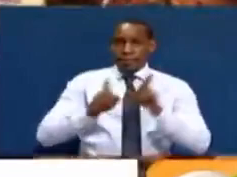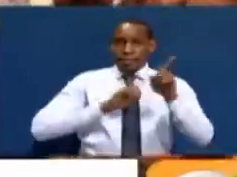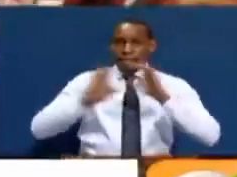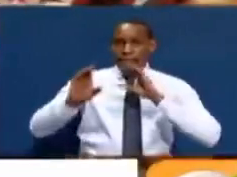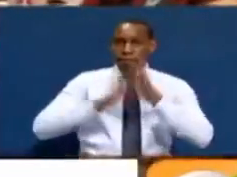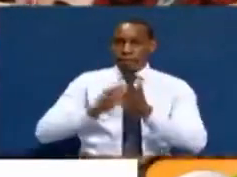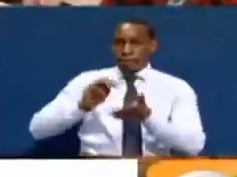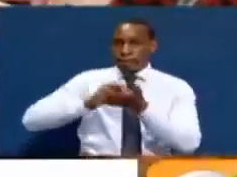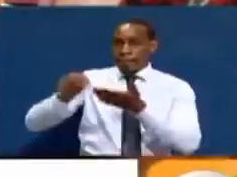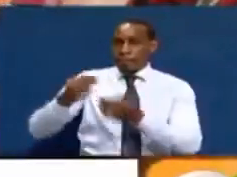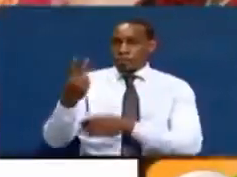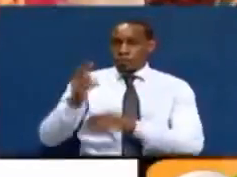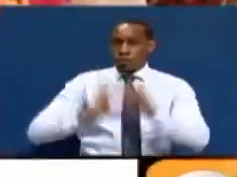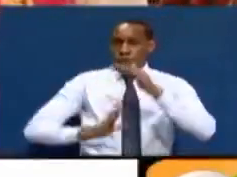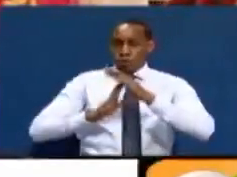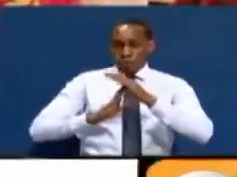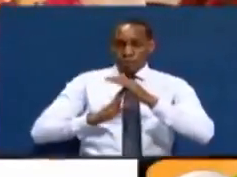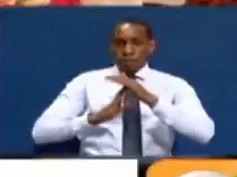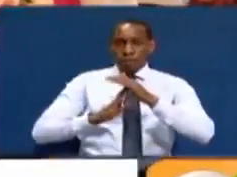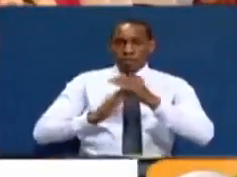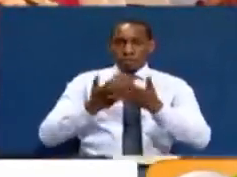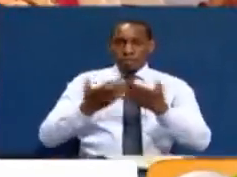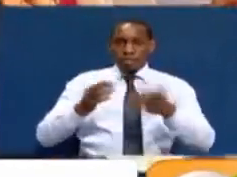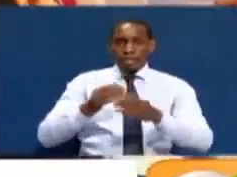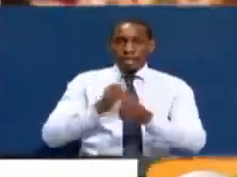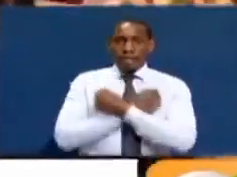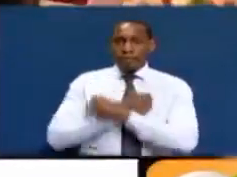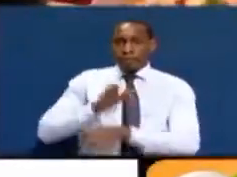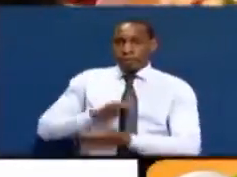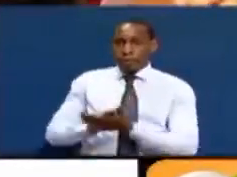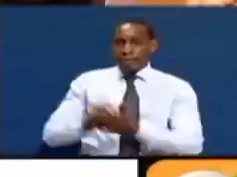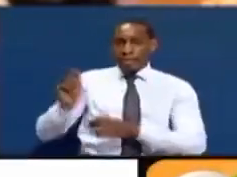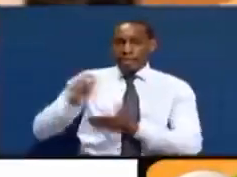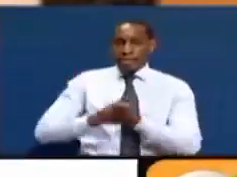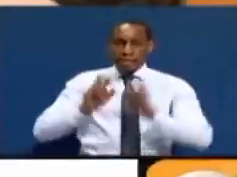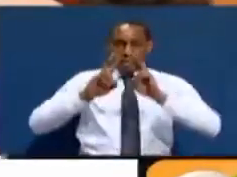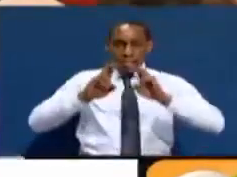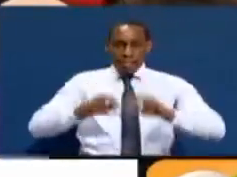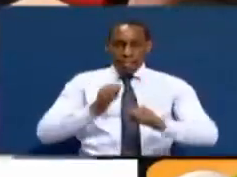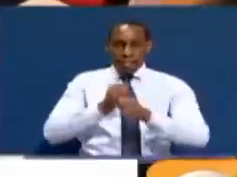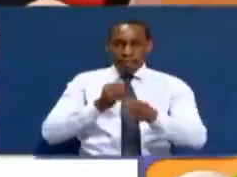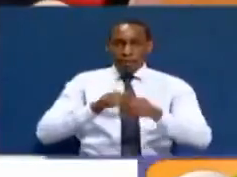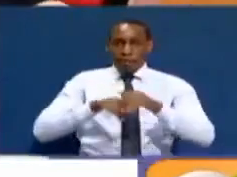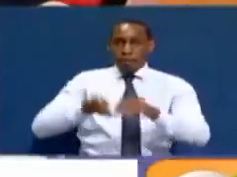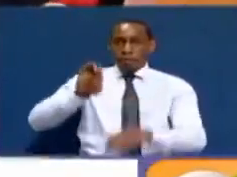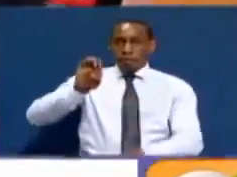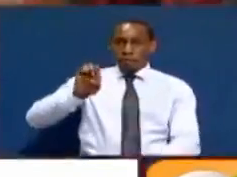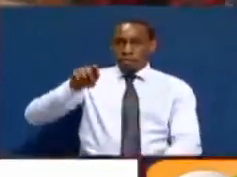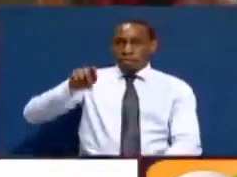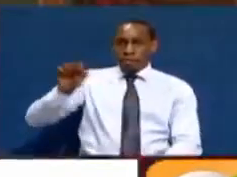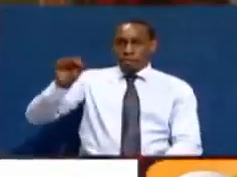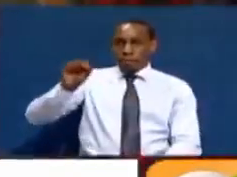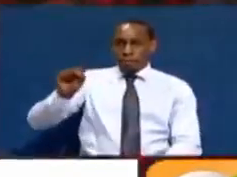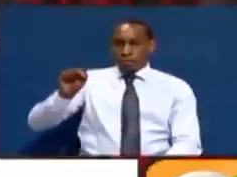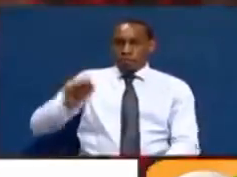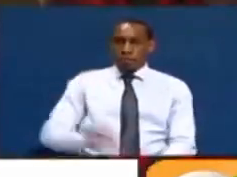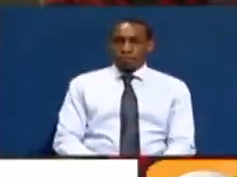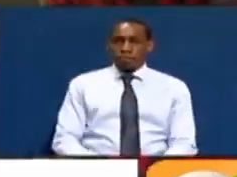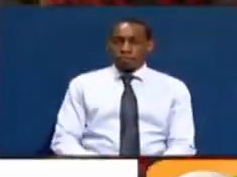Safaricom and M-Pesa are the two top brands loved by women in Kenya. This according to a study conducted by Ipsos and BSD Group.